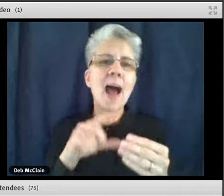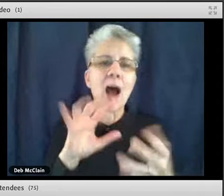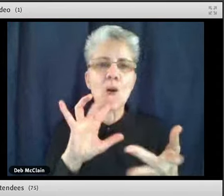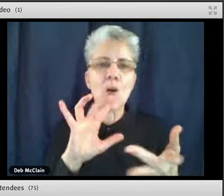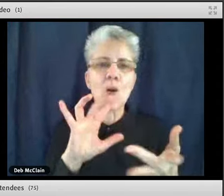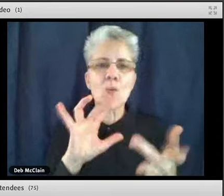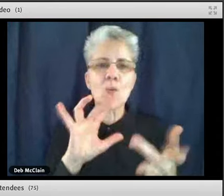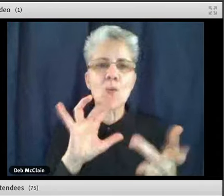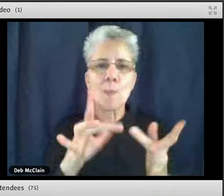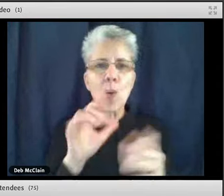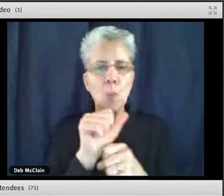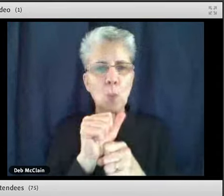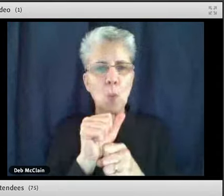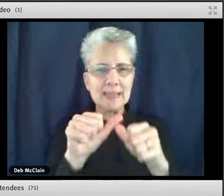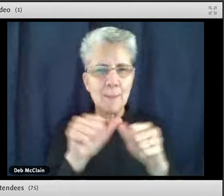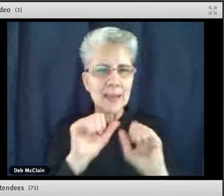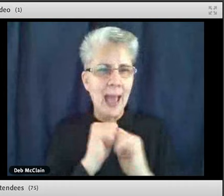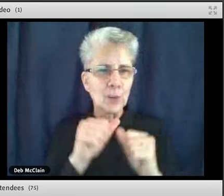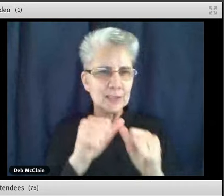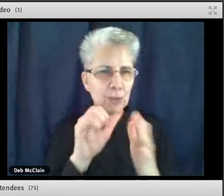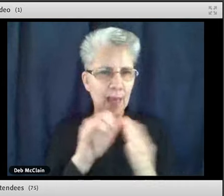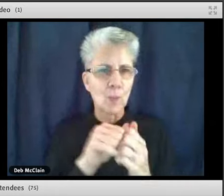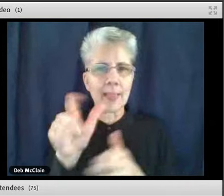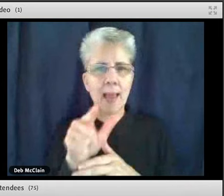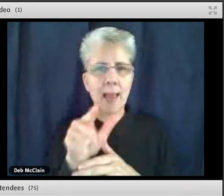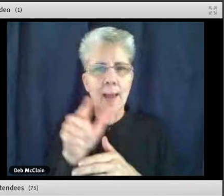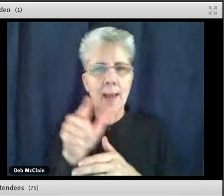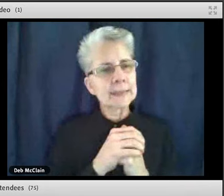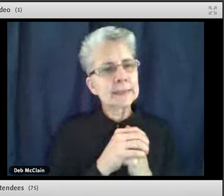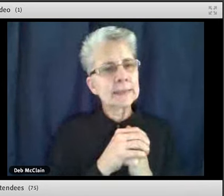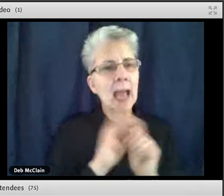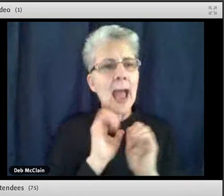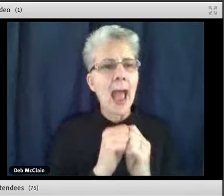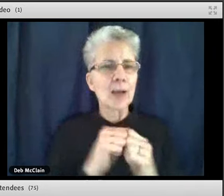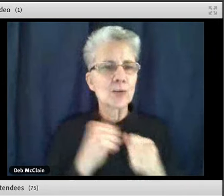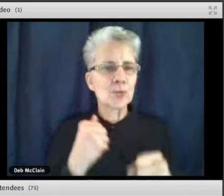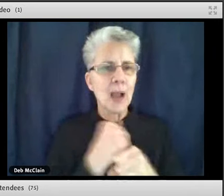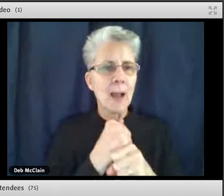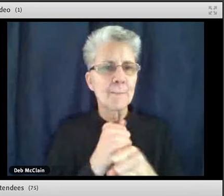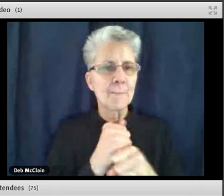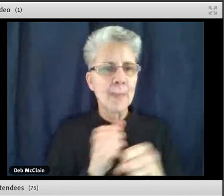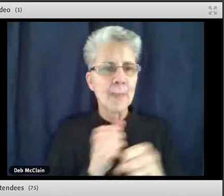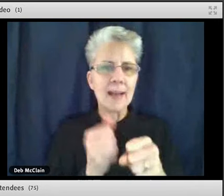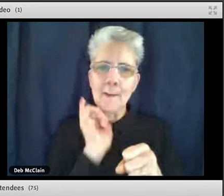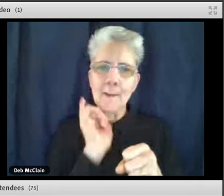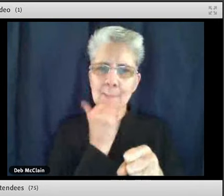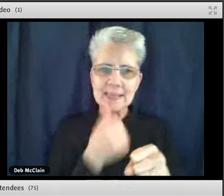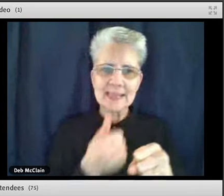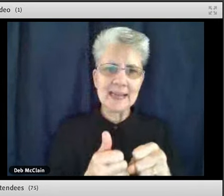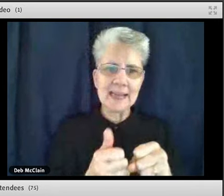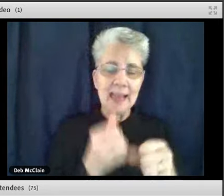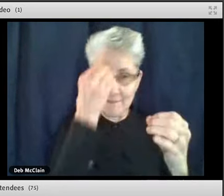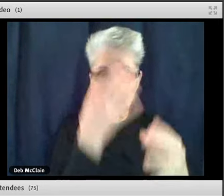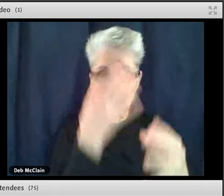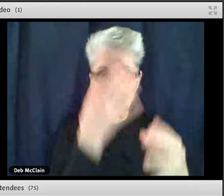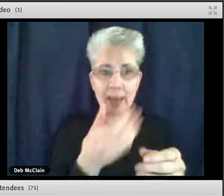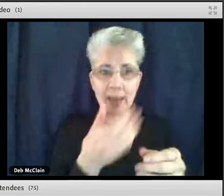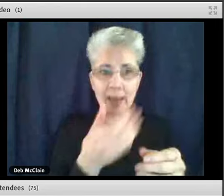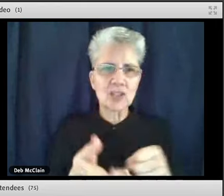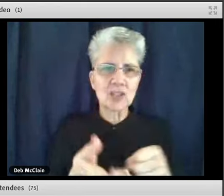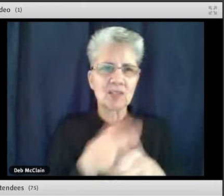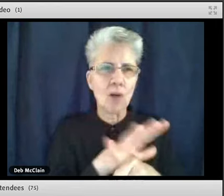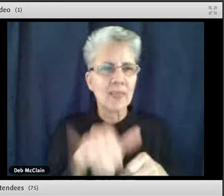Moving forward, be skeptical. Trust the facts, but verify. Again, like I said